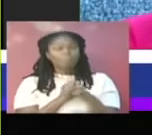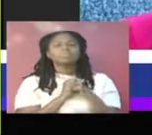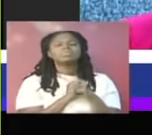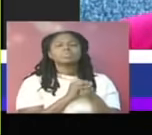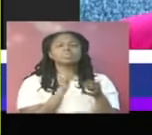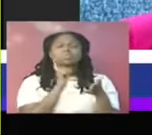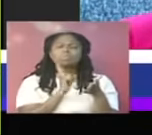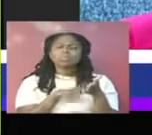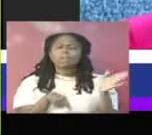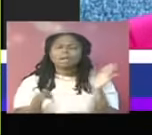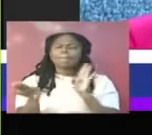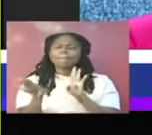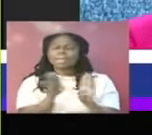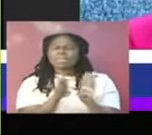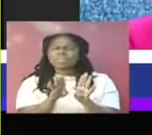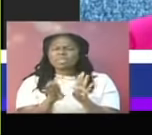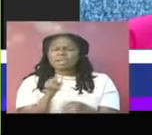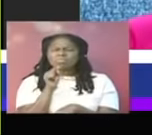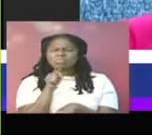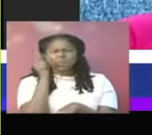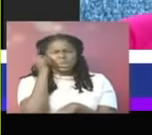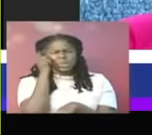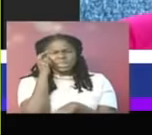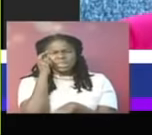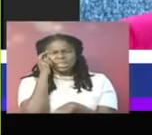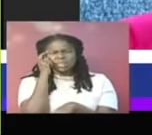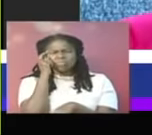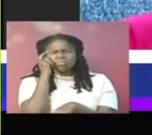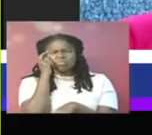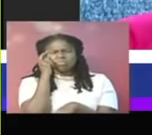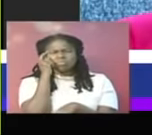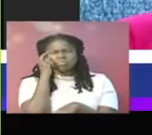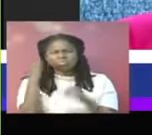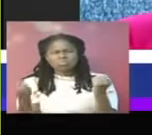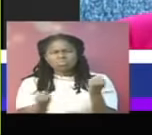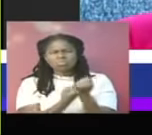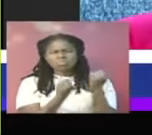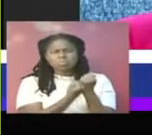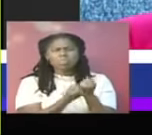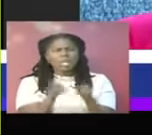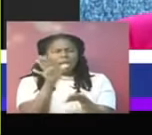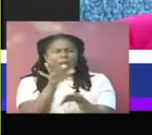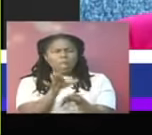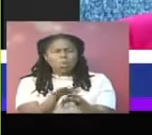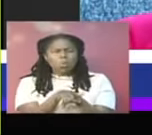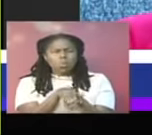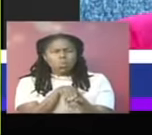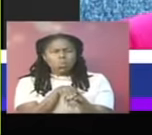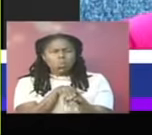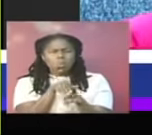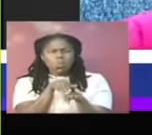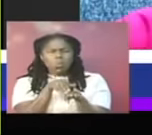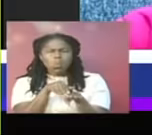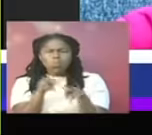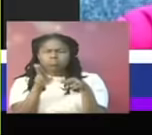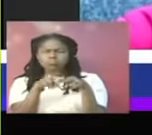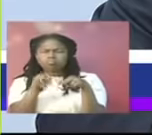behaviors do you think are behind that slow increase in numbers that you would have mentioned earlier on this morning? Thank